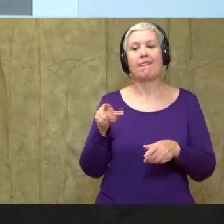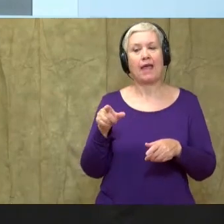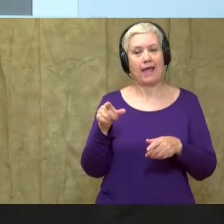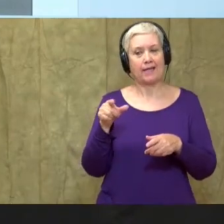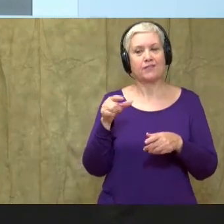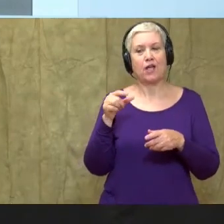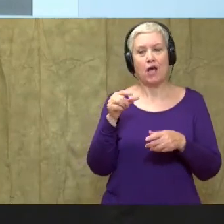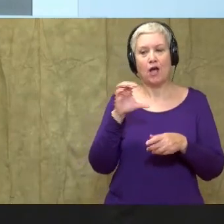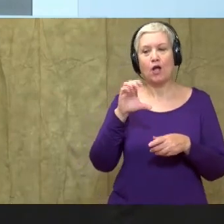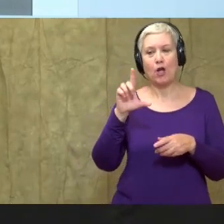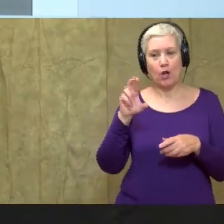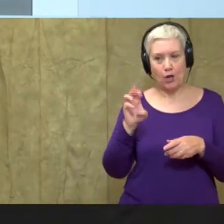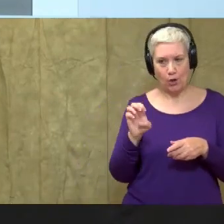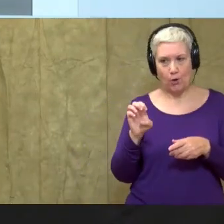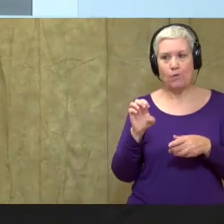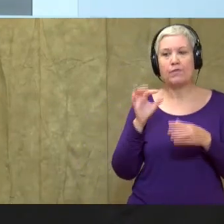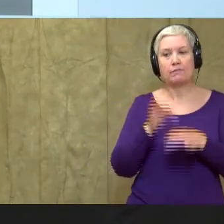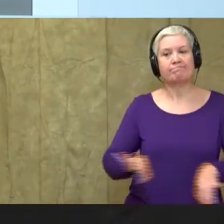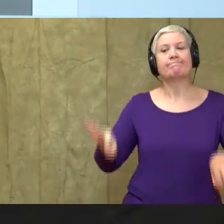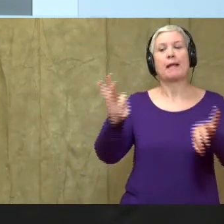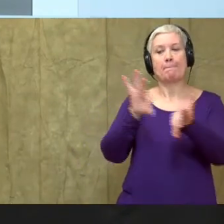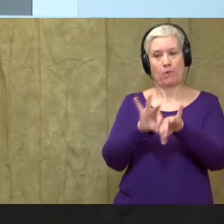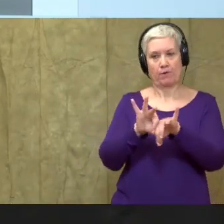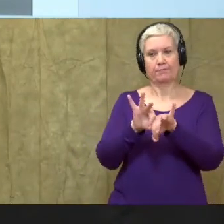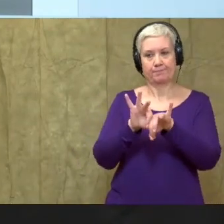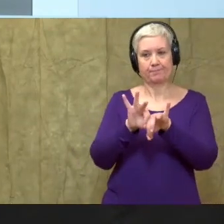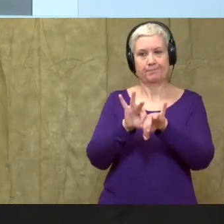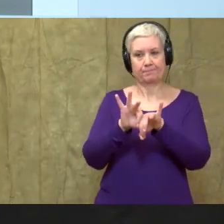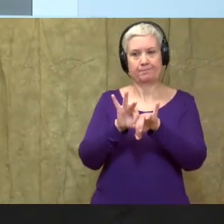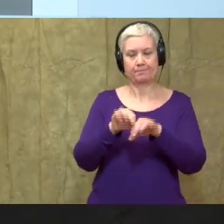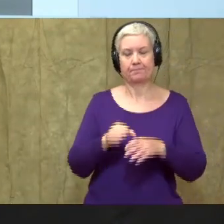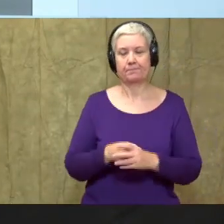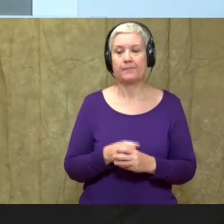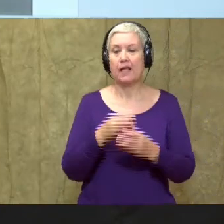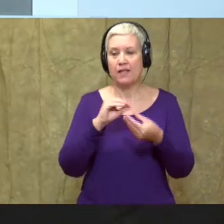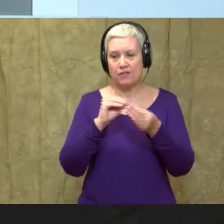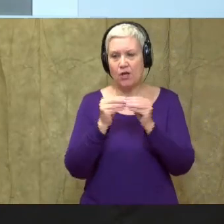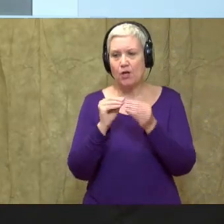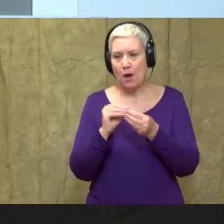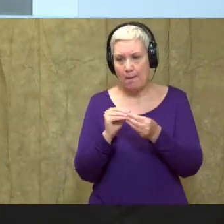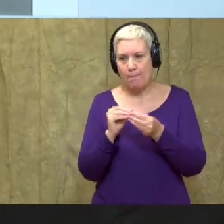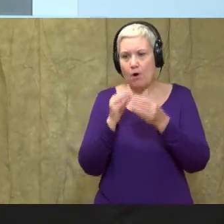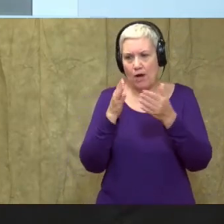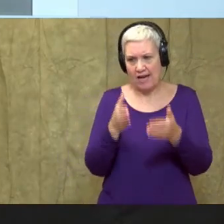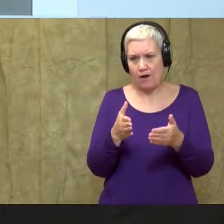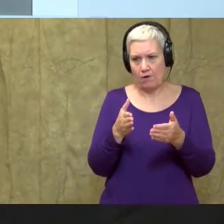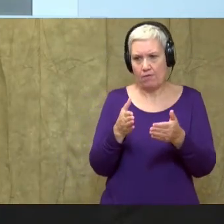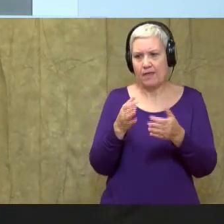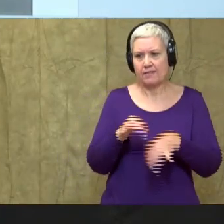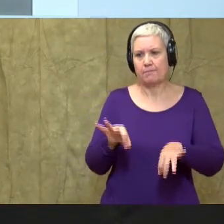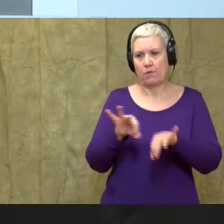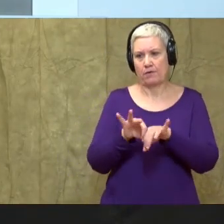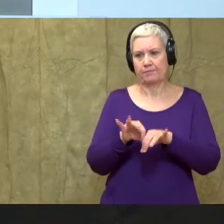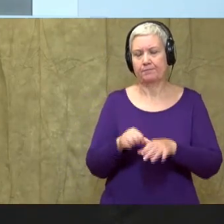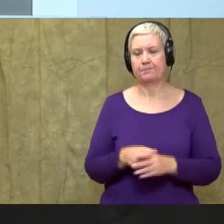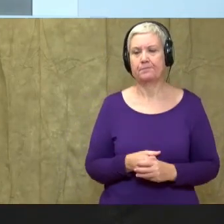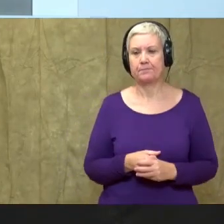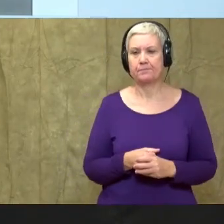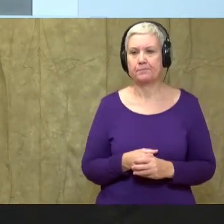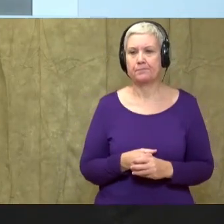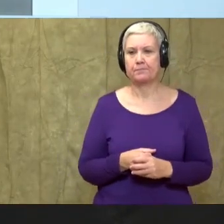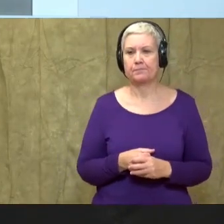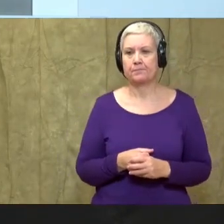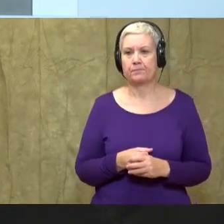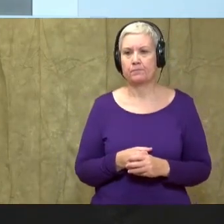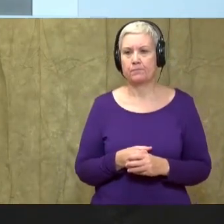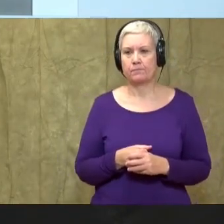about to say something that's really important, and that this is an important statistic that they want you to know, okay? And notice